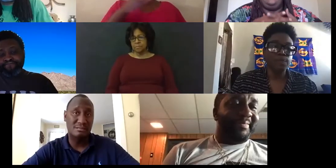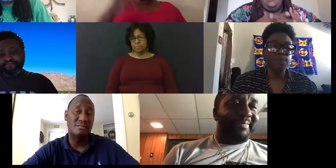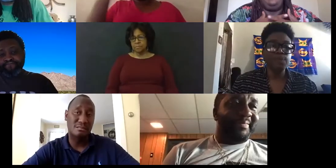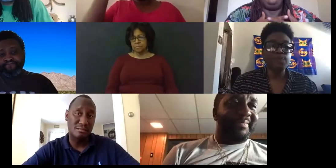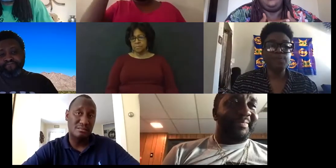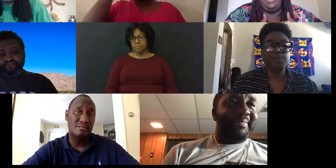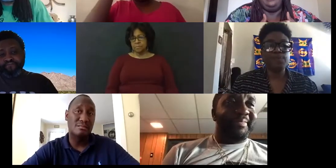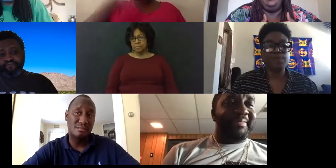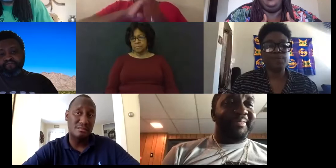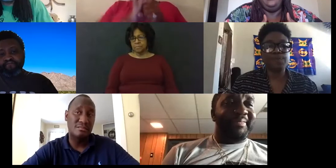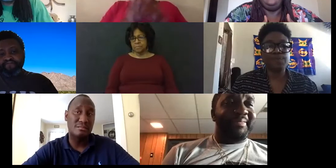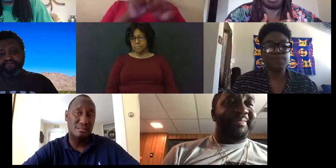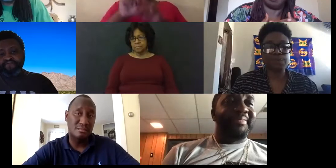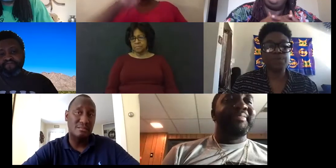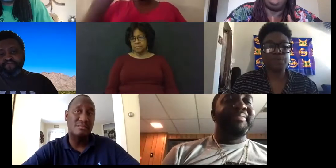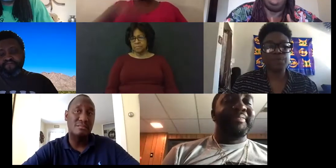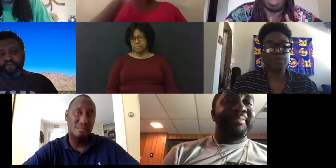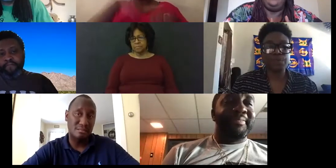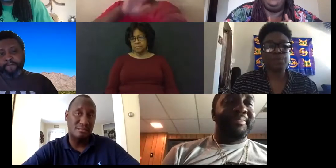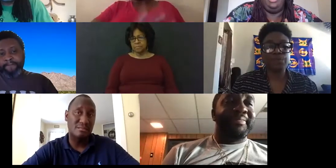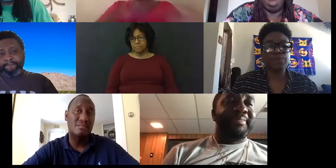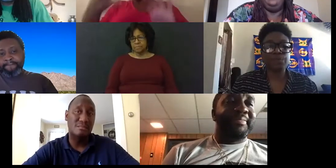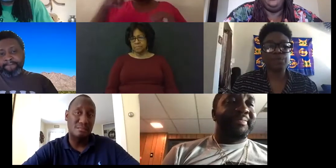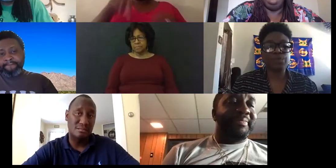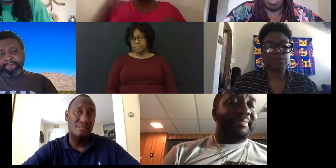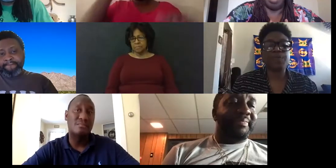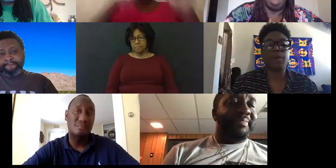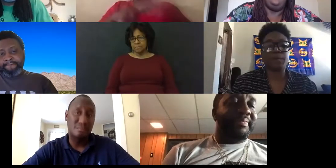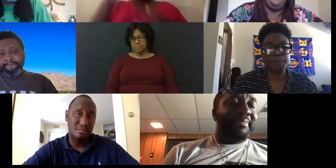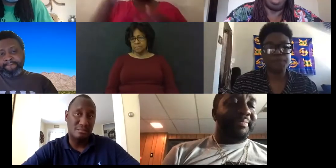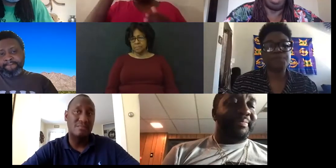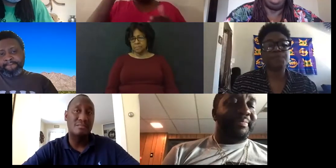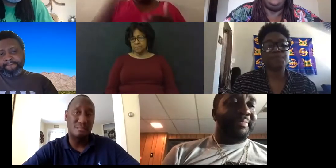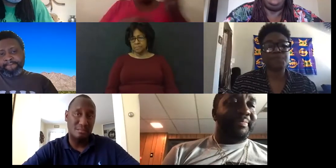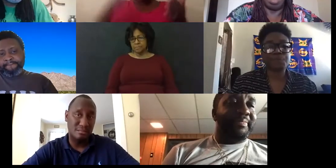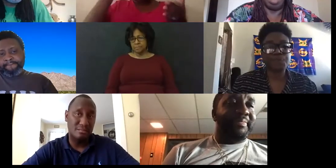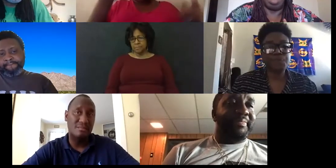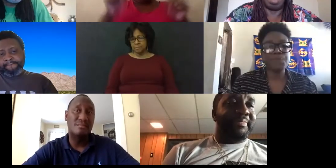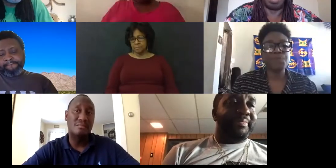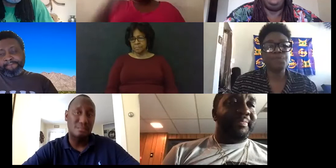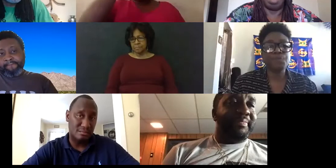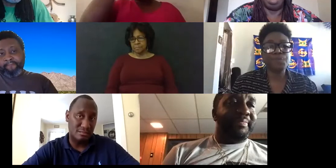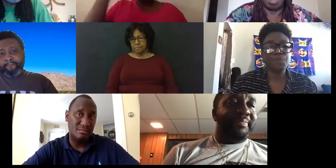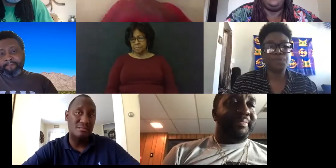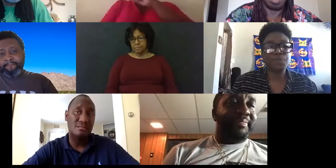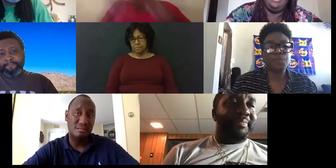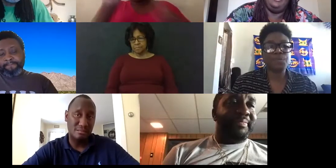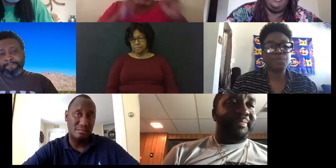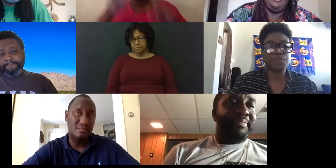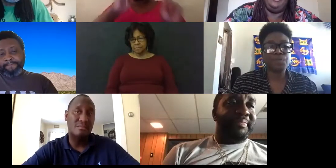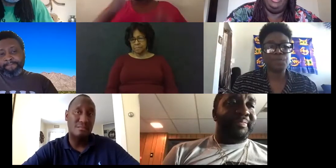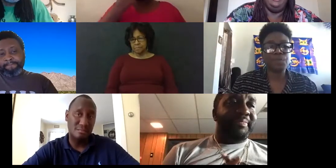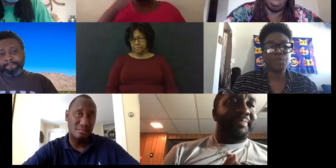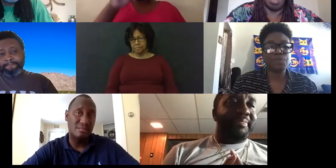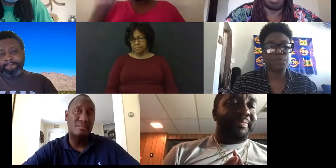pandemic as a natural disaster, this is a prediction of what is to come. Black people, Indigenous people, and people of color, especially disabled